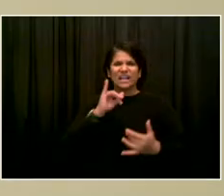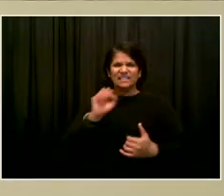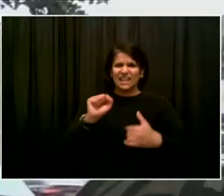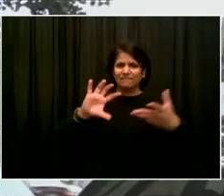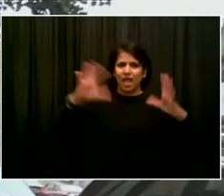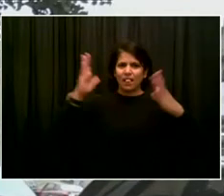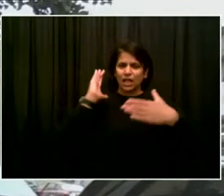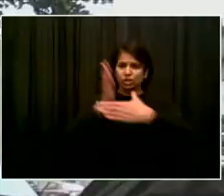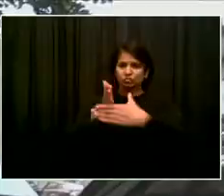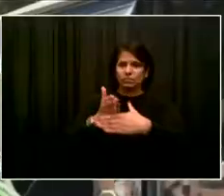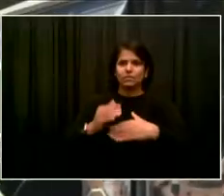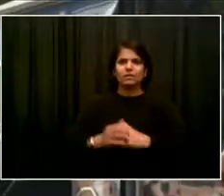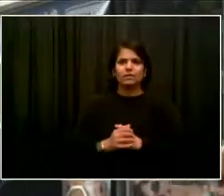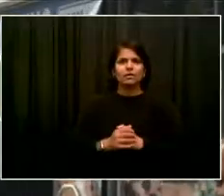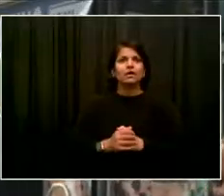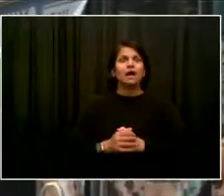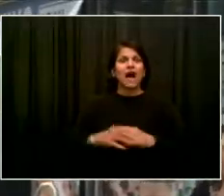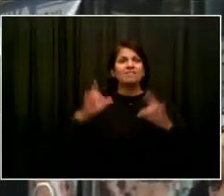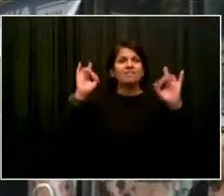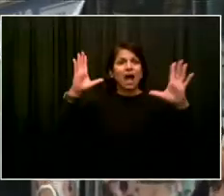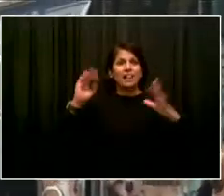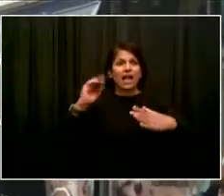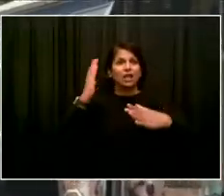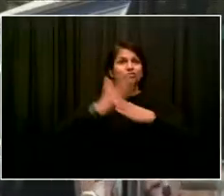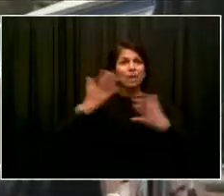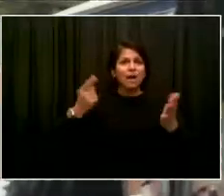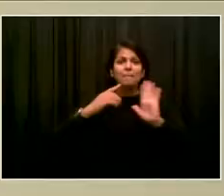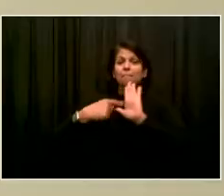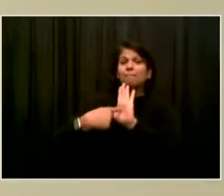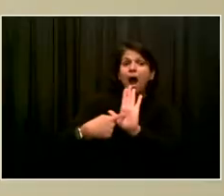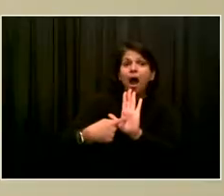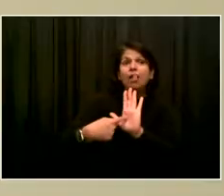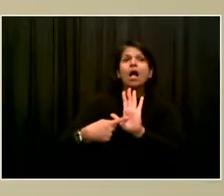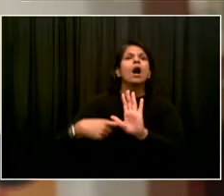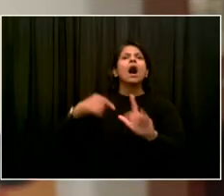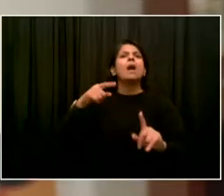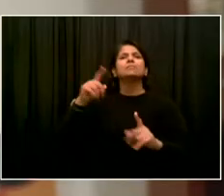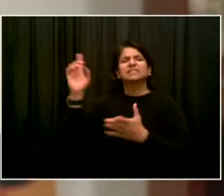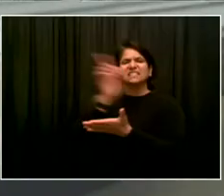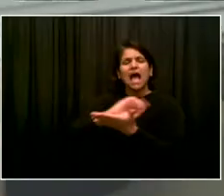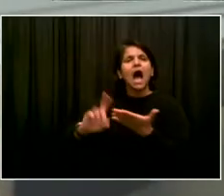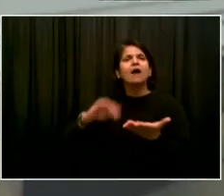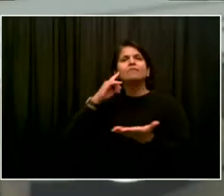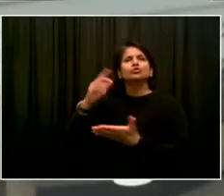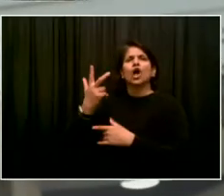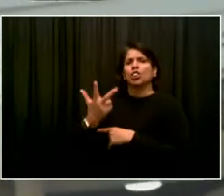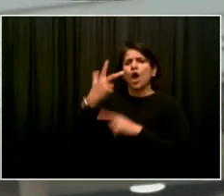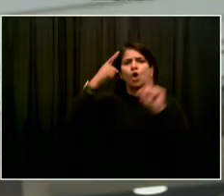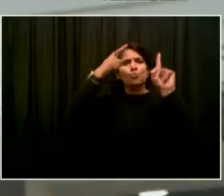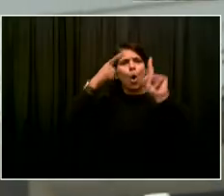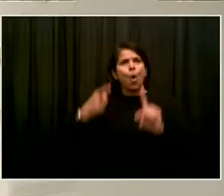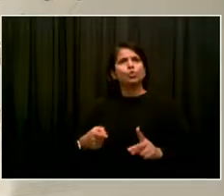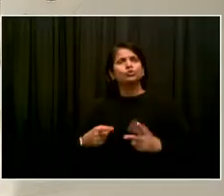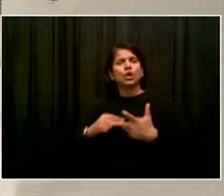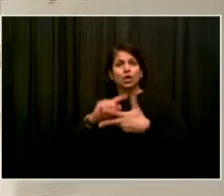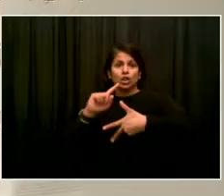The violence interrupter model is designed to do three things. The first is to